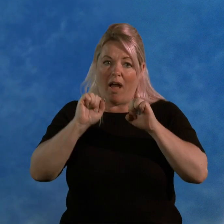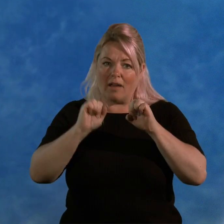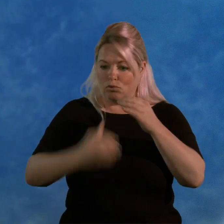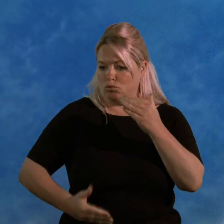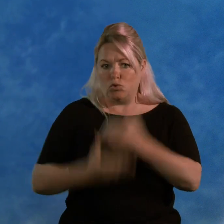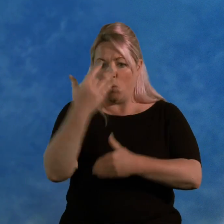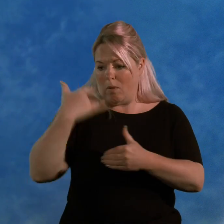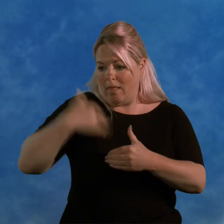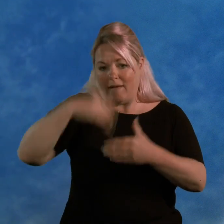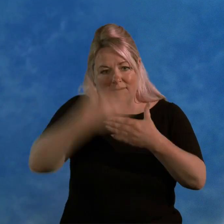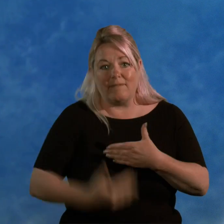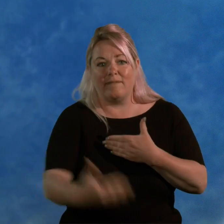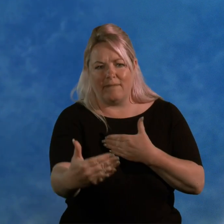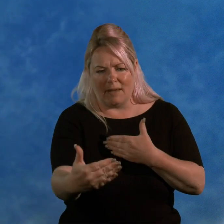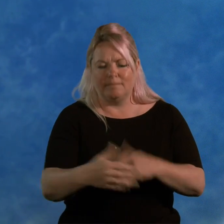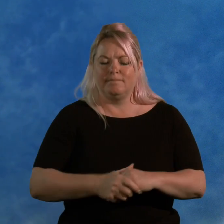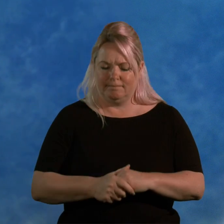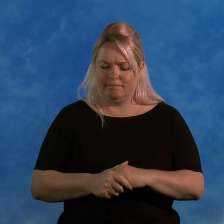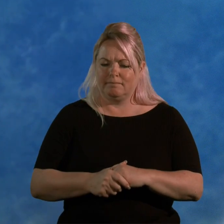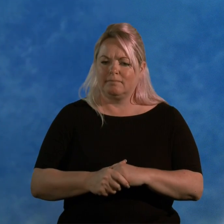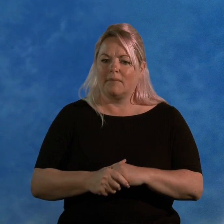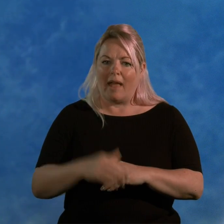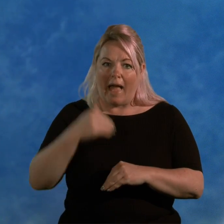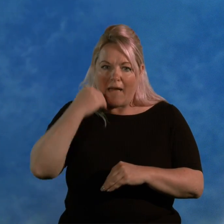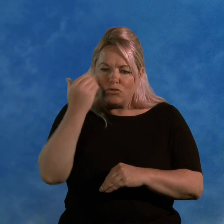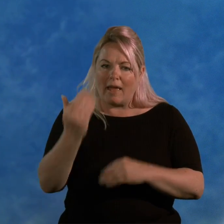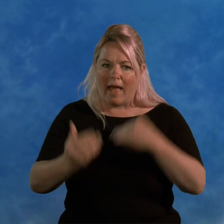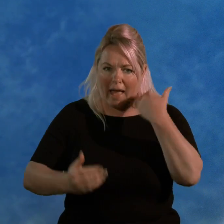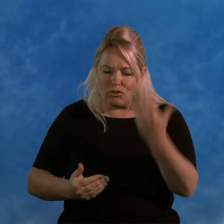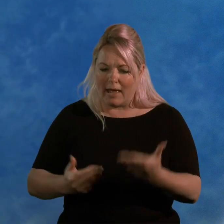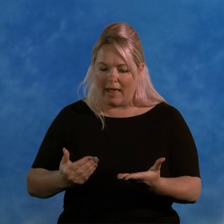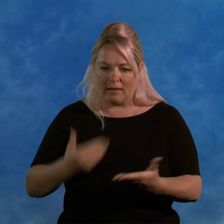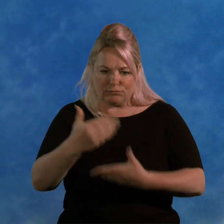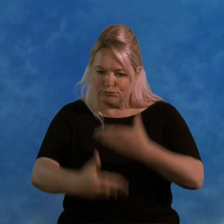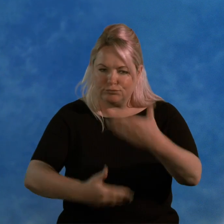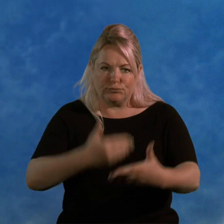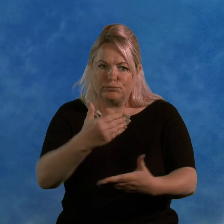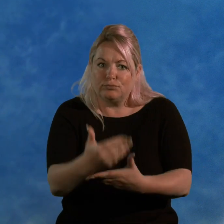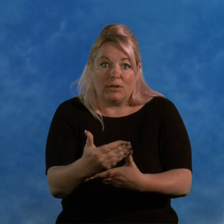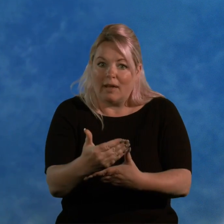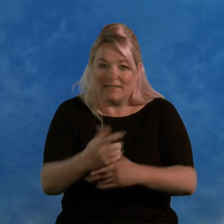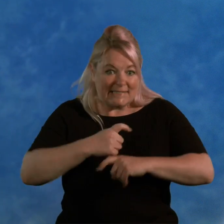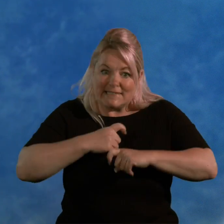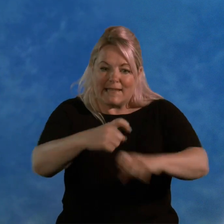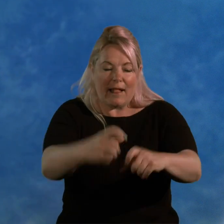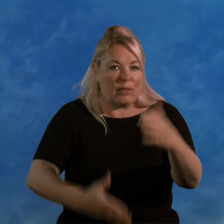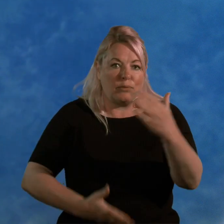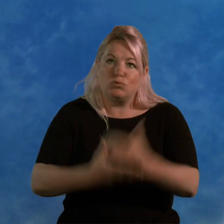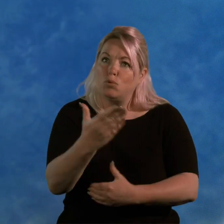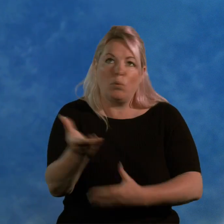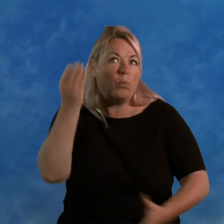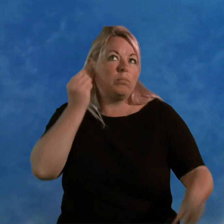new period in my life. Each day after that brings, and still does, new